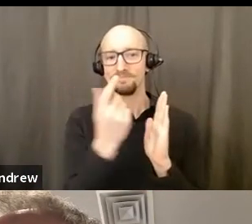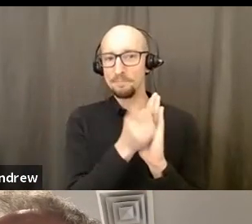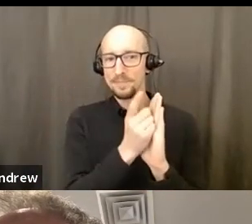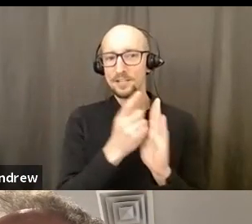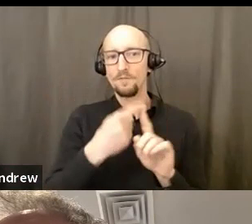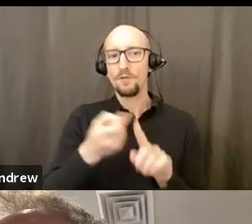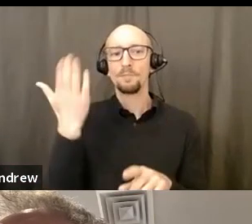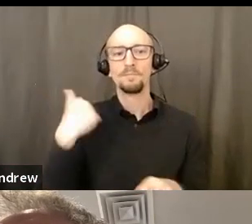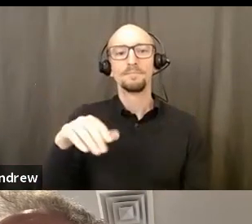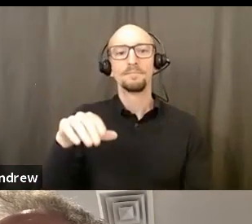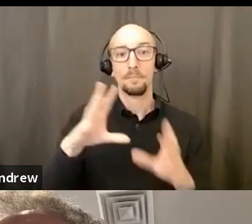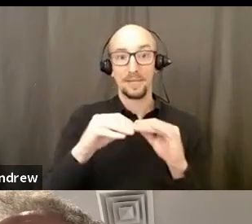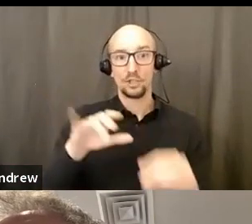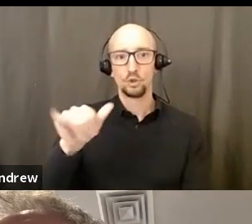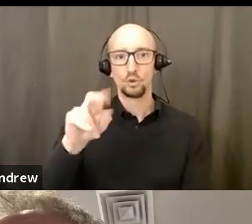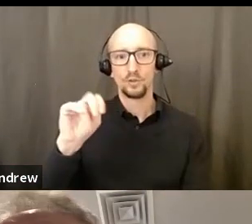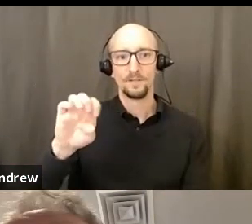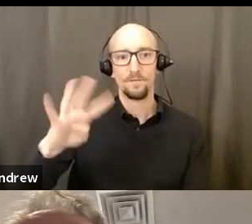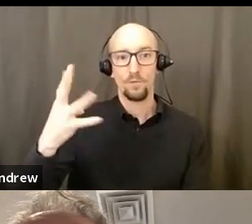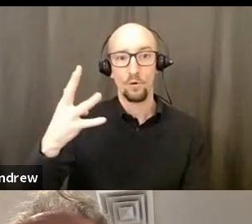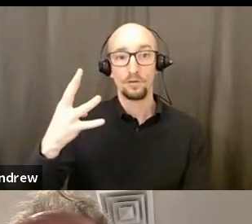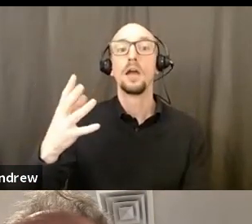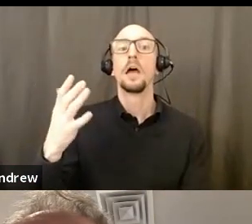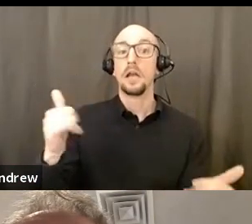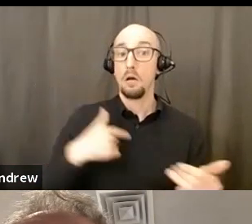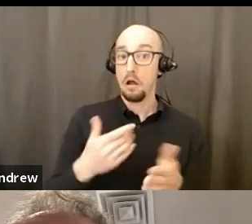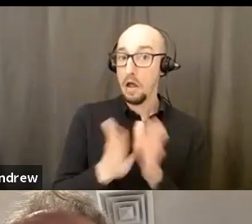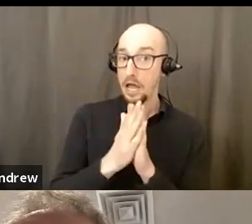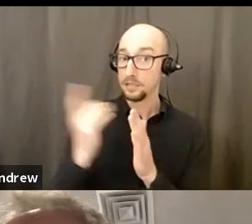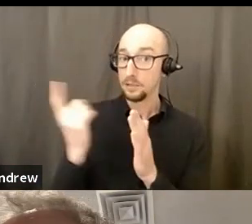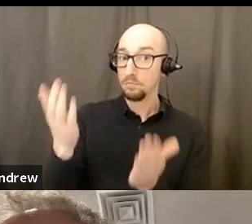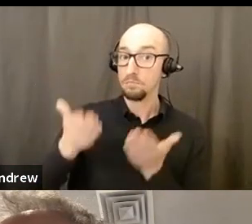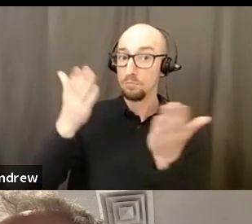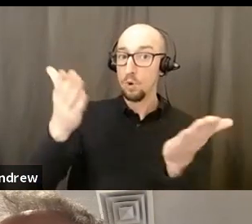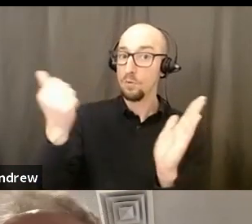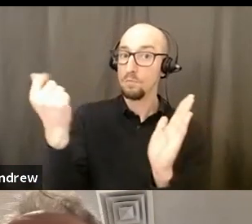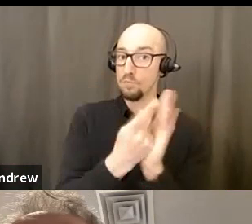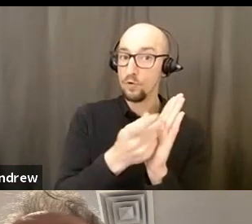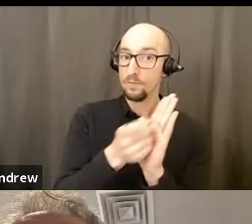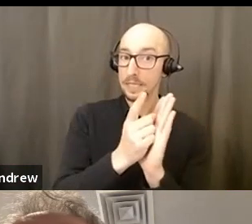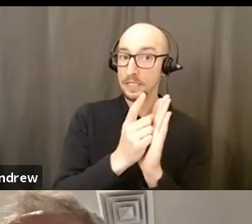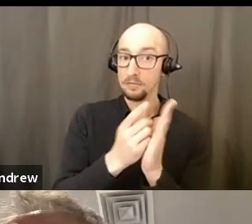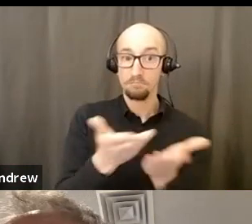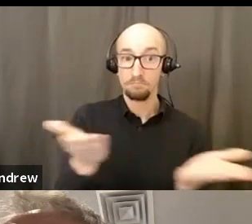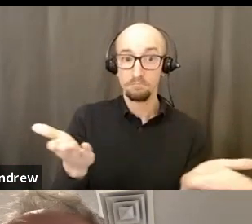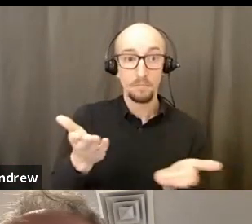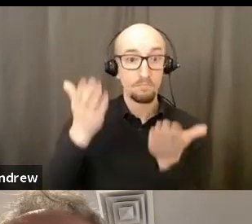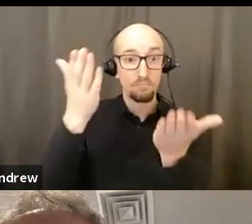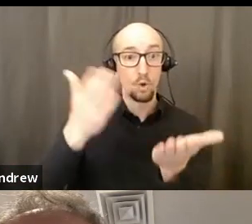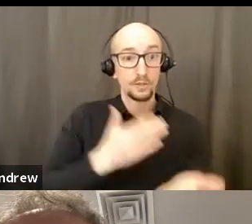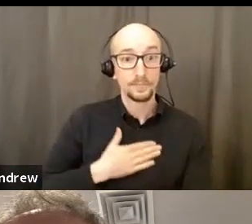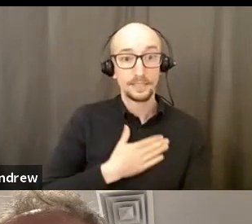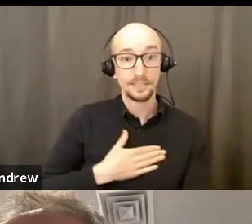this time, I would like to entertain a motion to approve the minutes as presented. May I have a